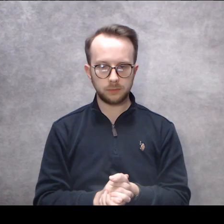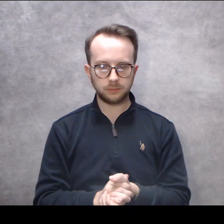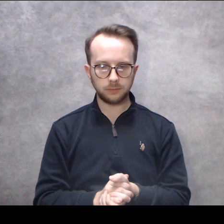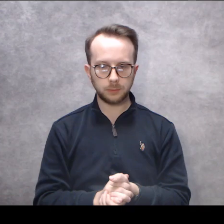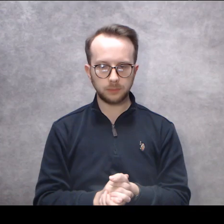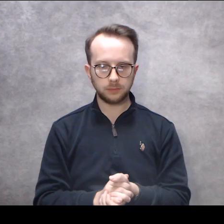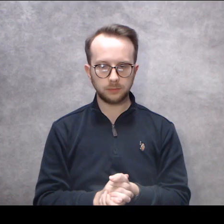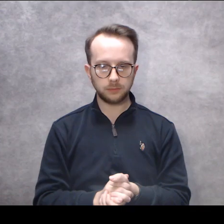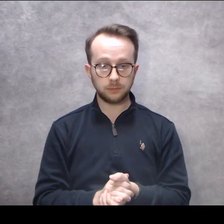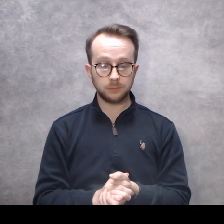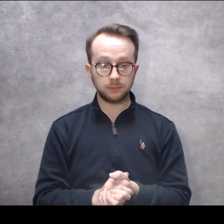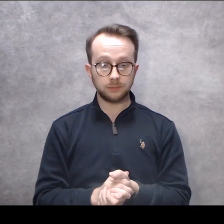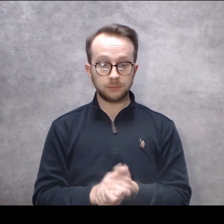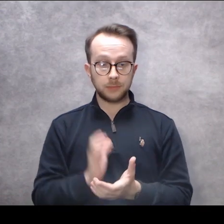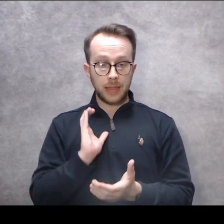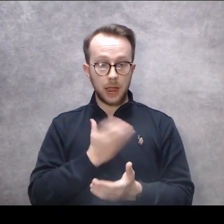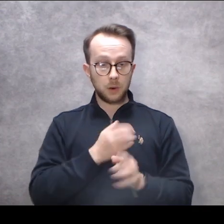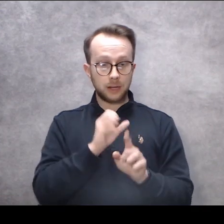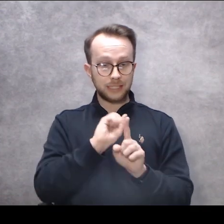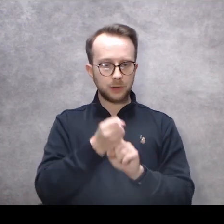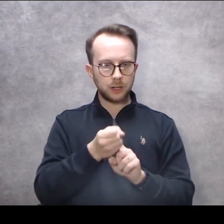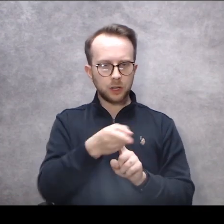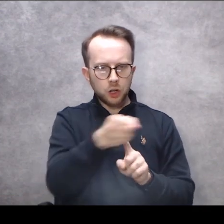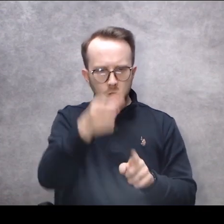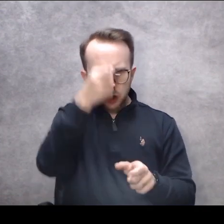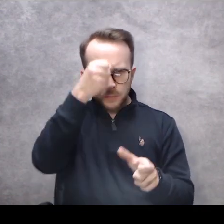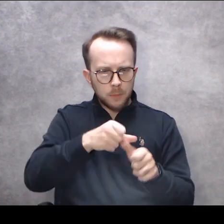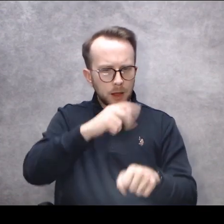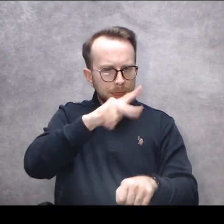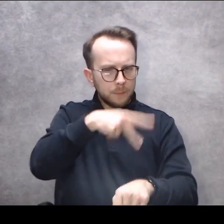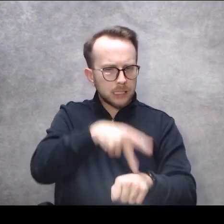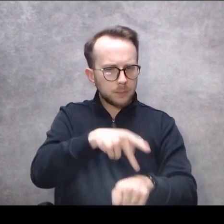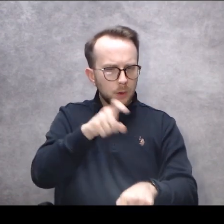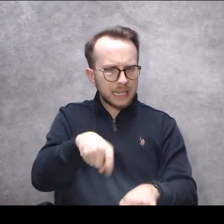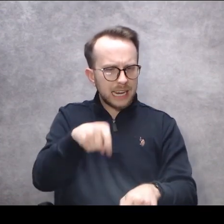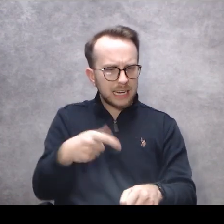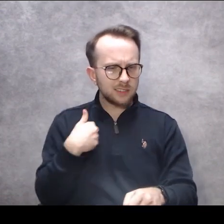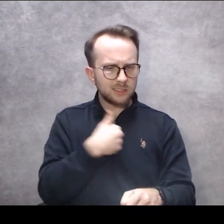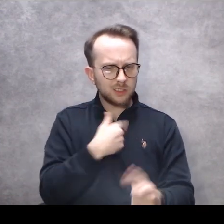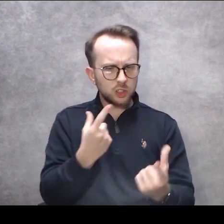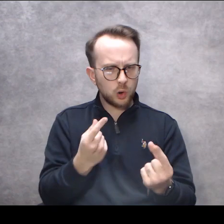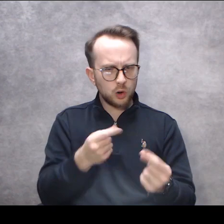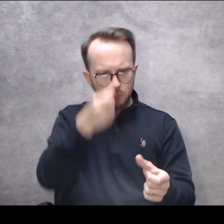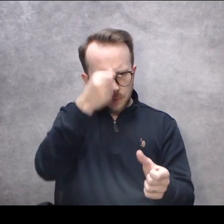So in our case, do you remember what the principal needs us to do?